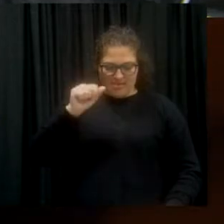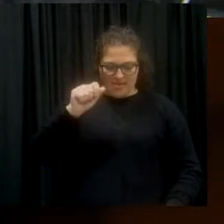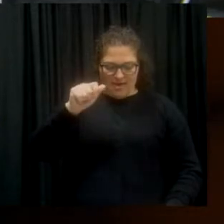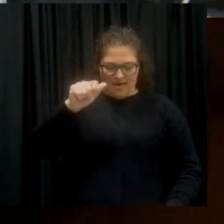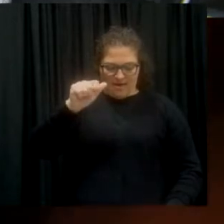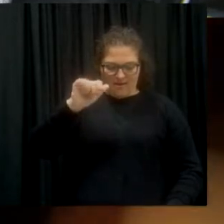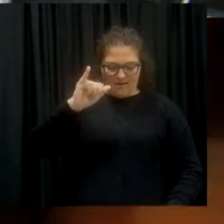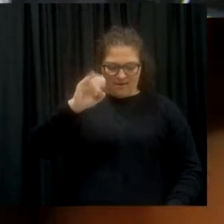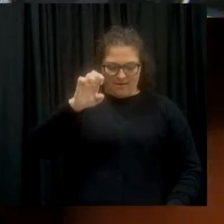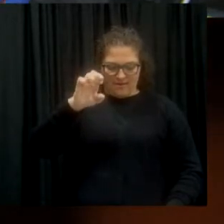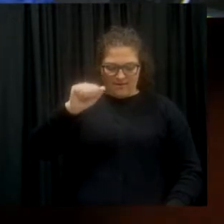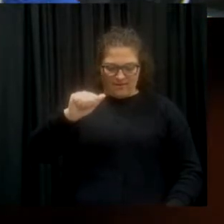Laie Mauingawa.